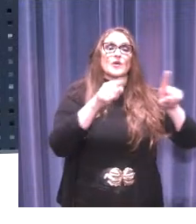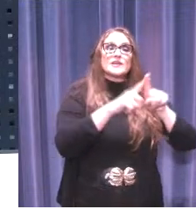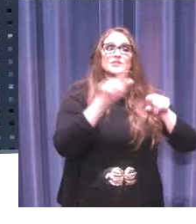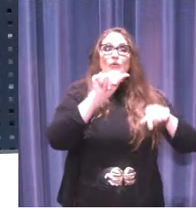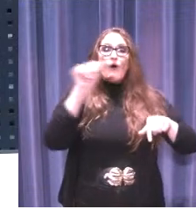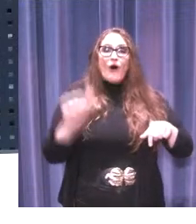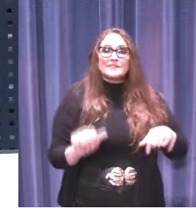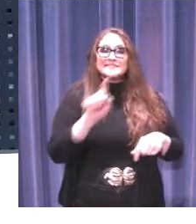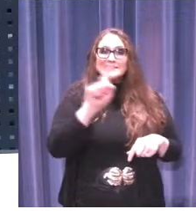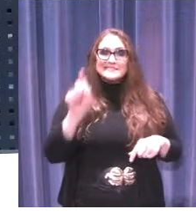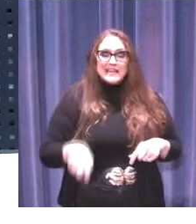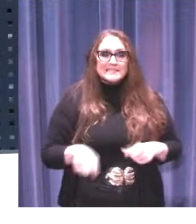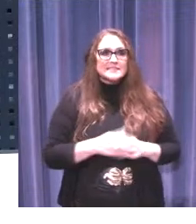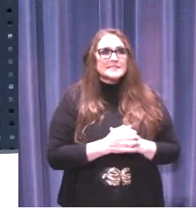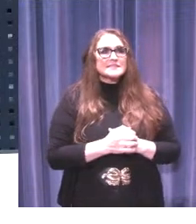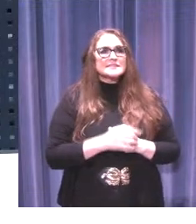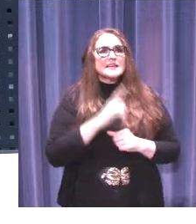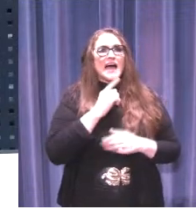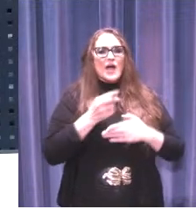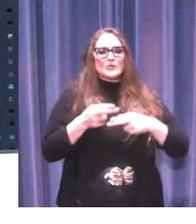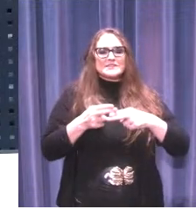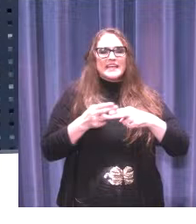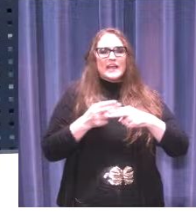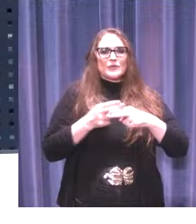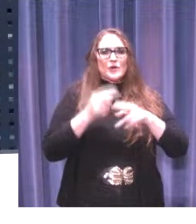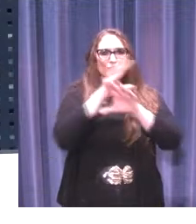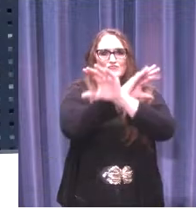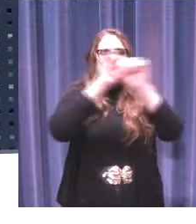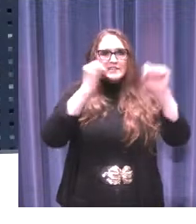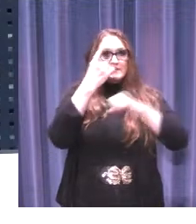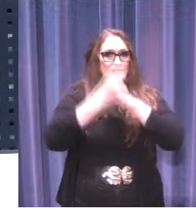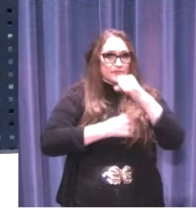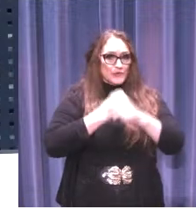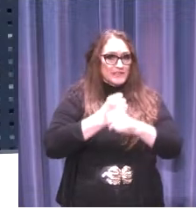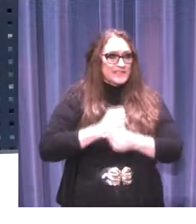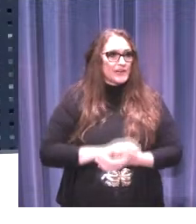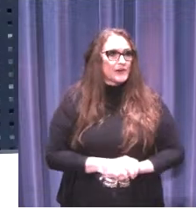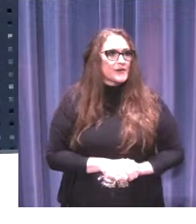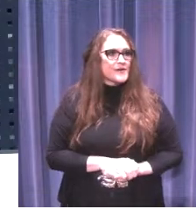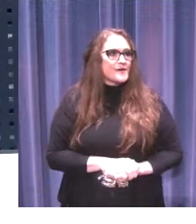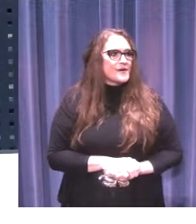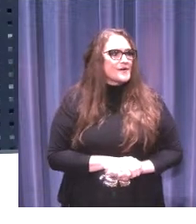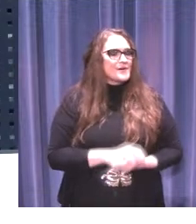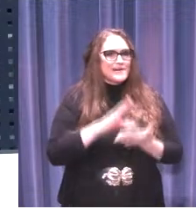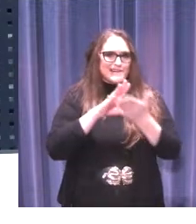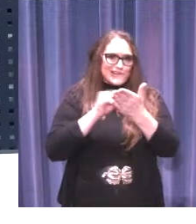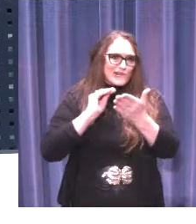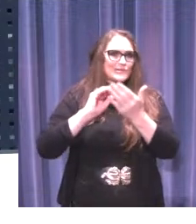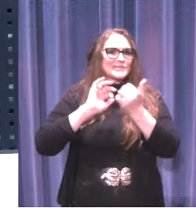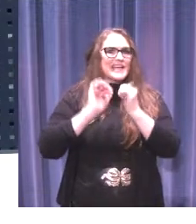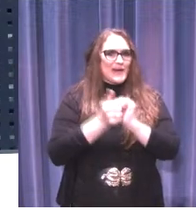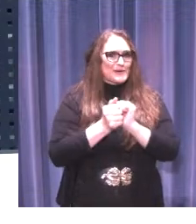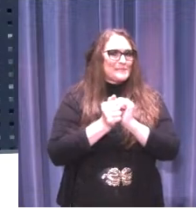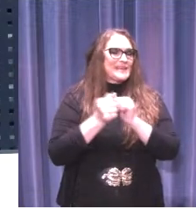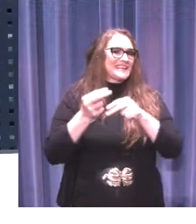Texas. I was interim president for a year. I learned how to be an interim